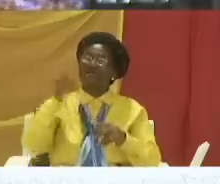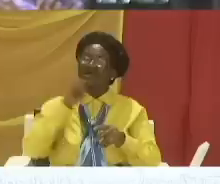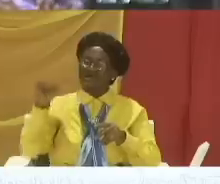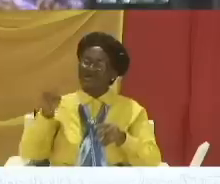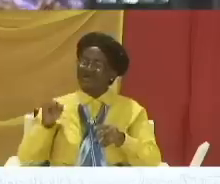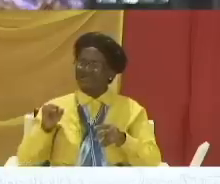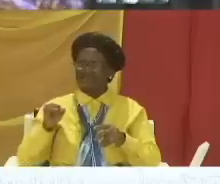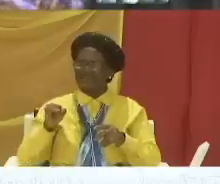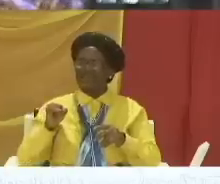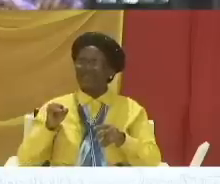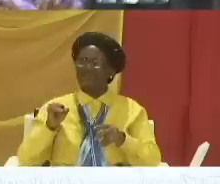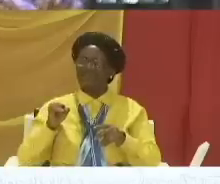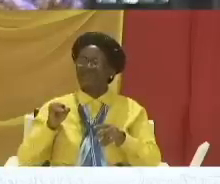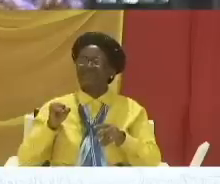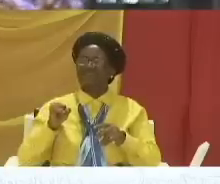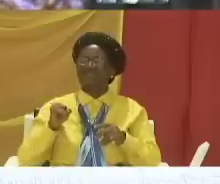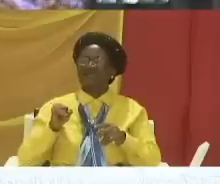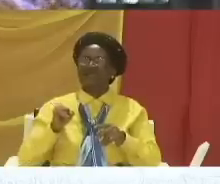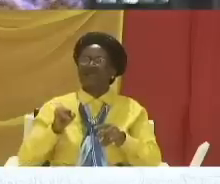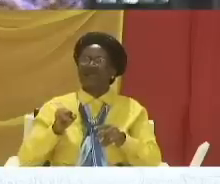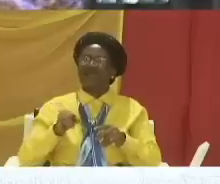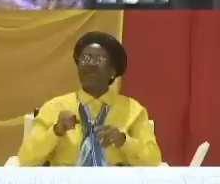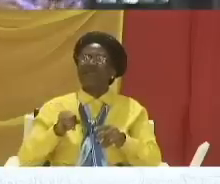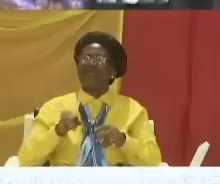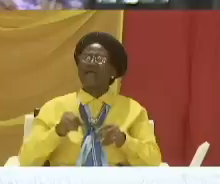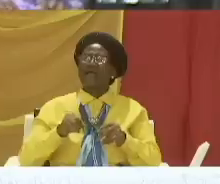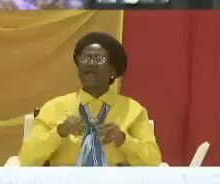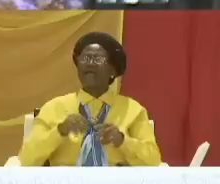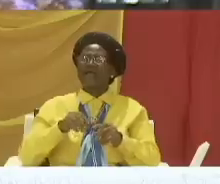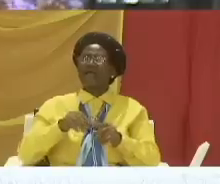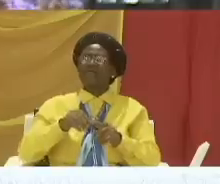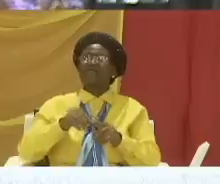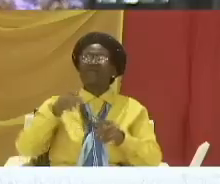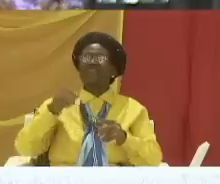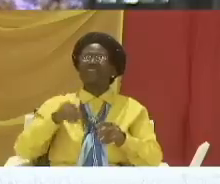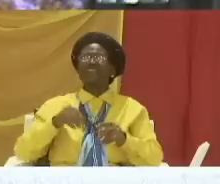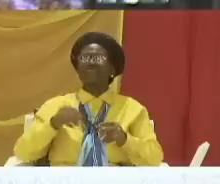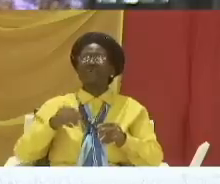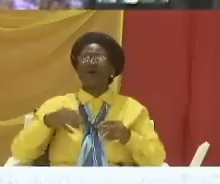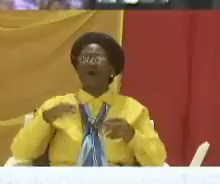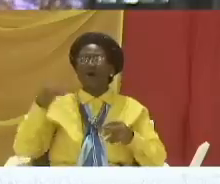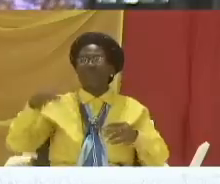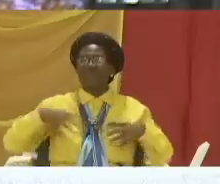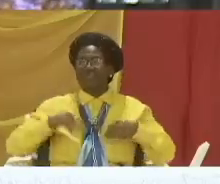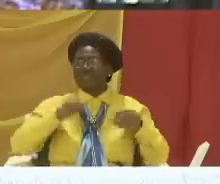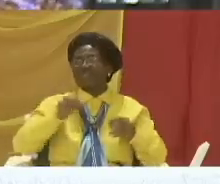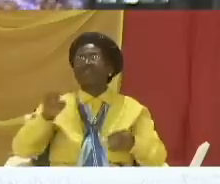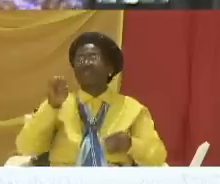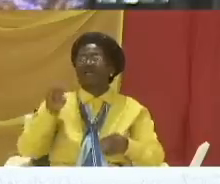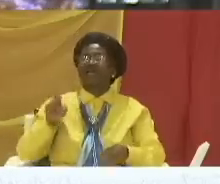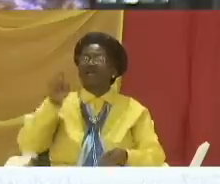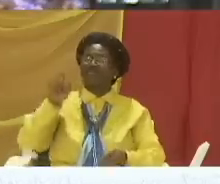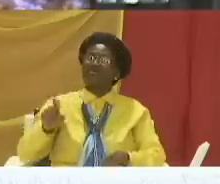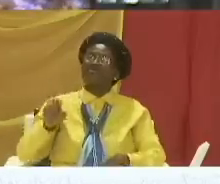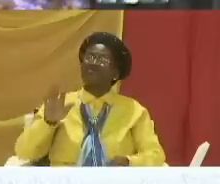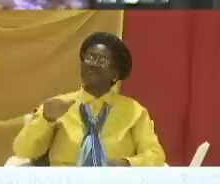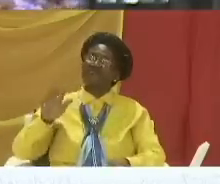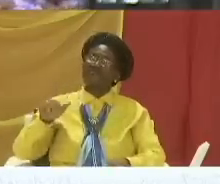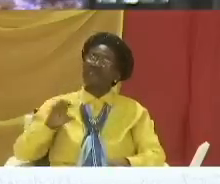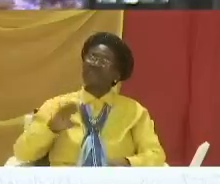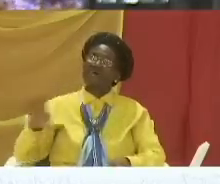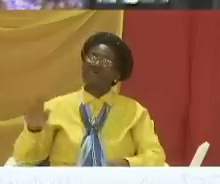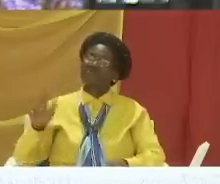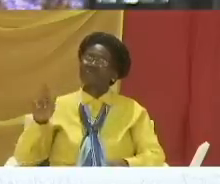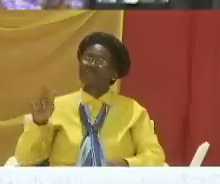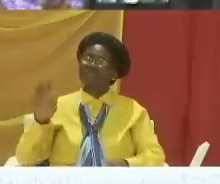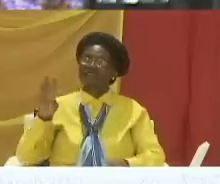Exodus 15, verse 26. Exodus 15, verse 26.